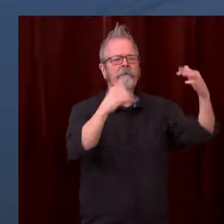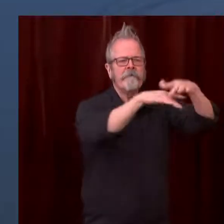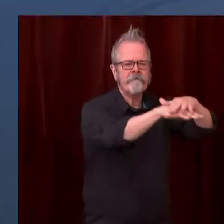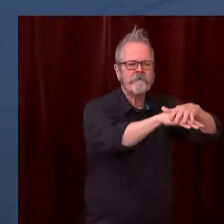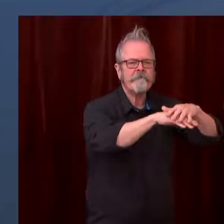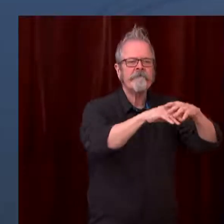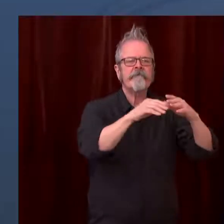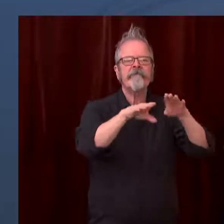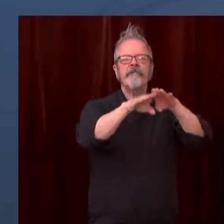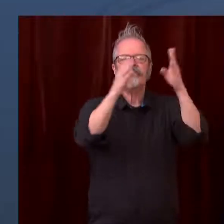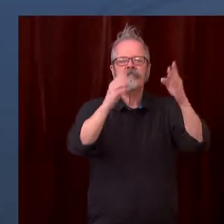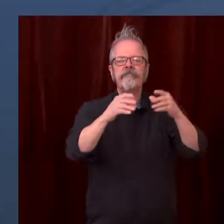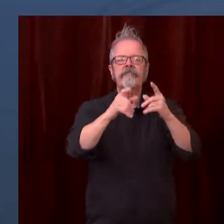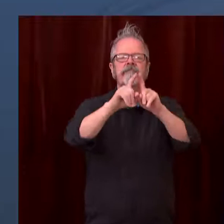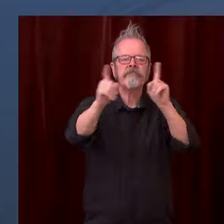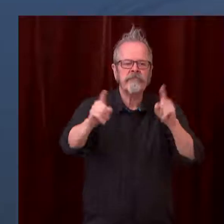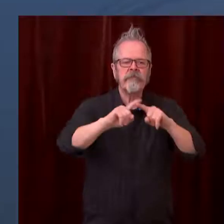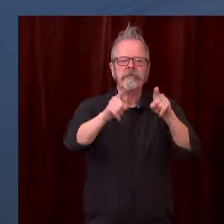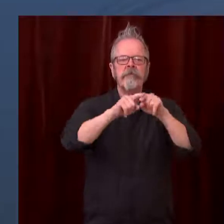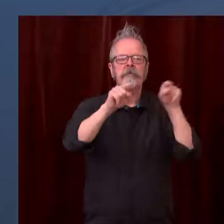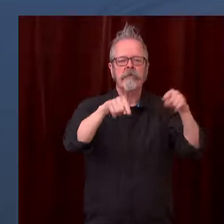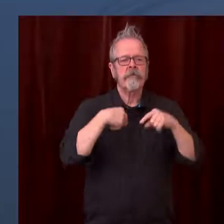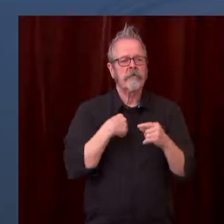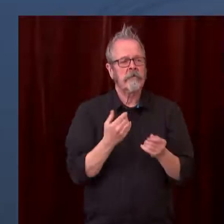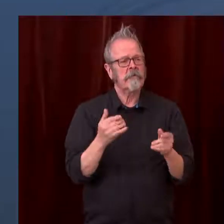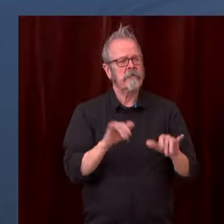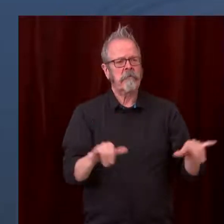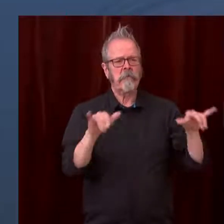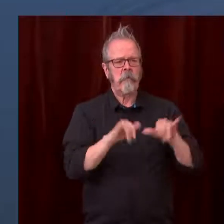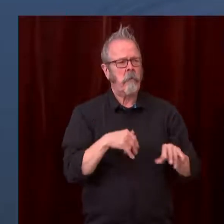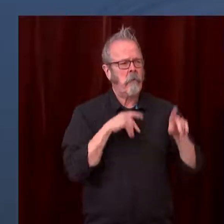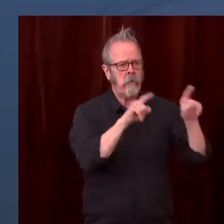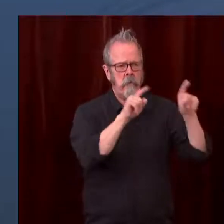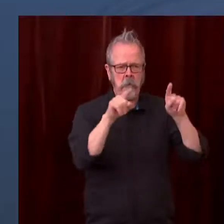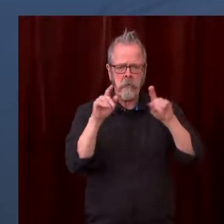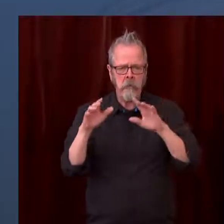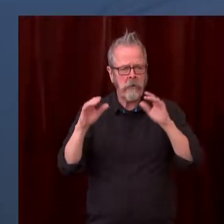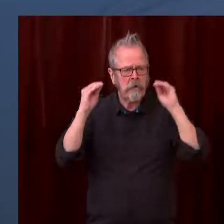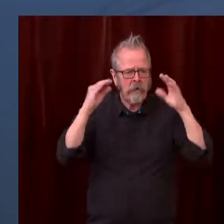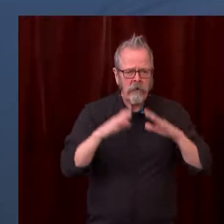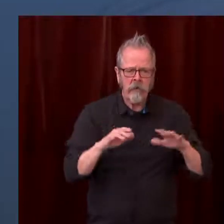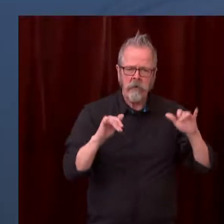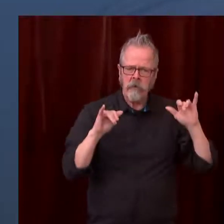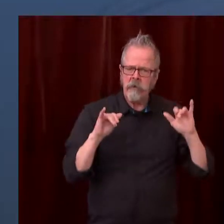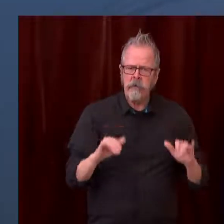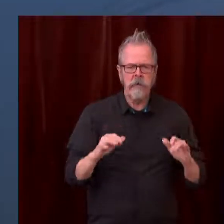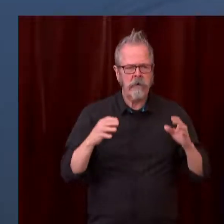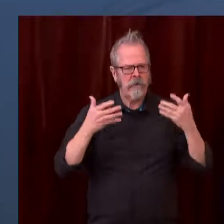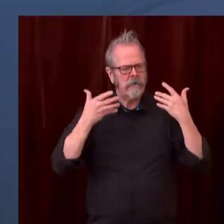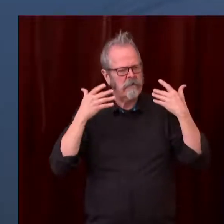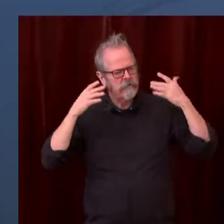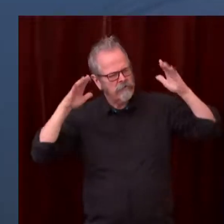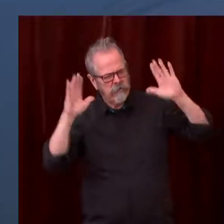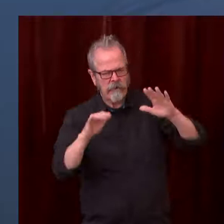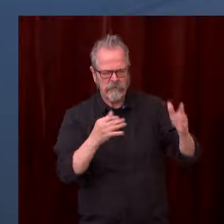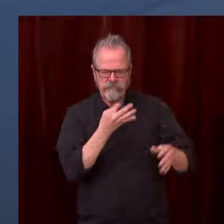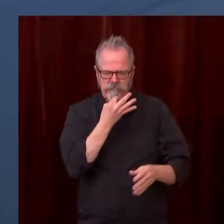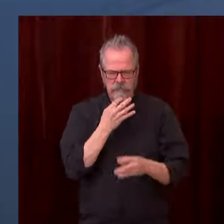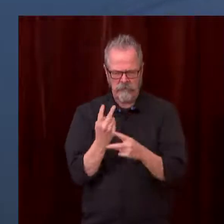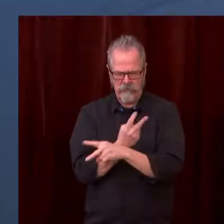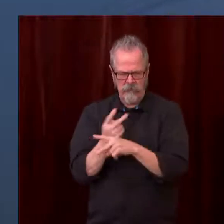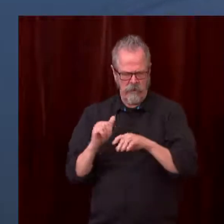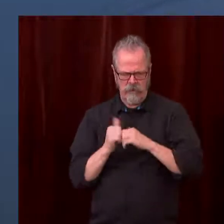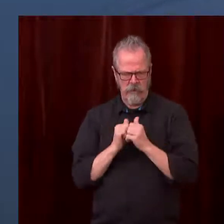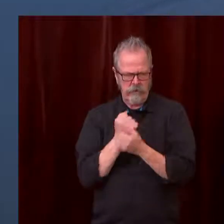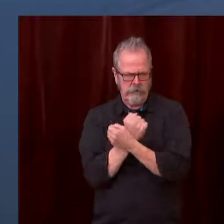together to find a way to educate our children on-site. And that is all kinds of schools, in urban schools